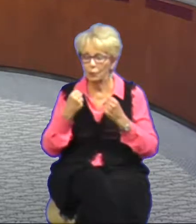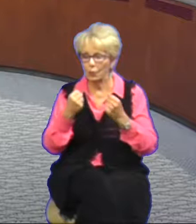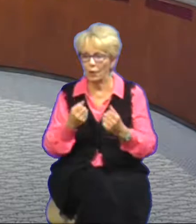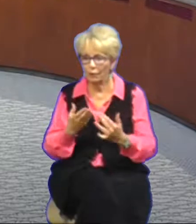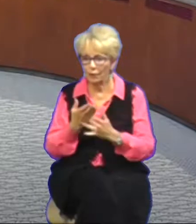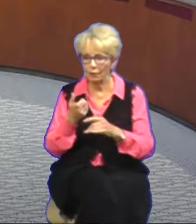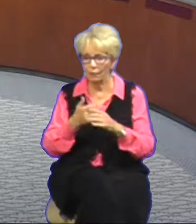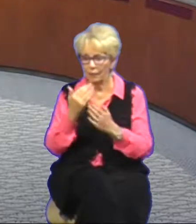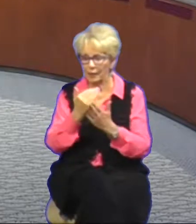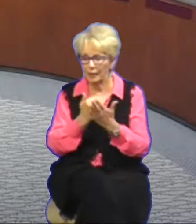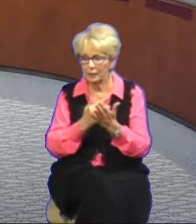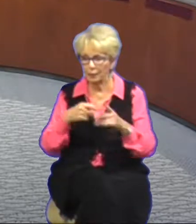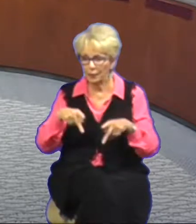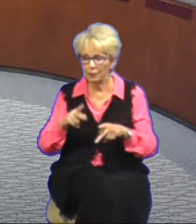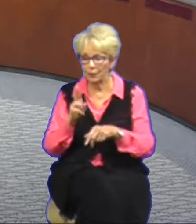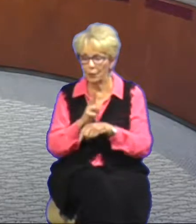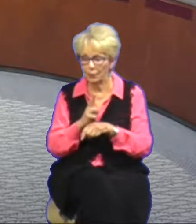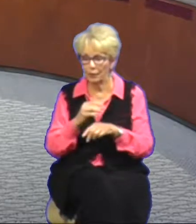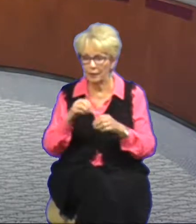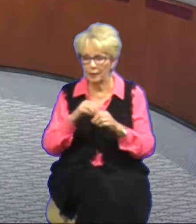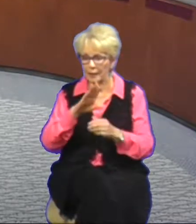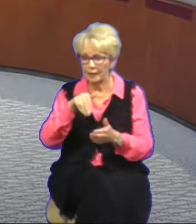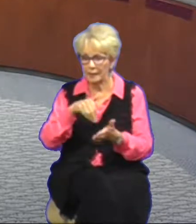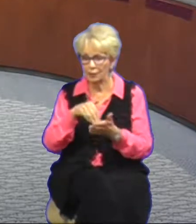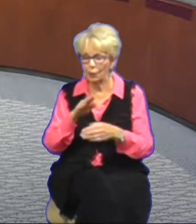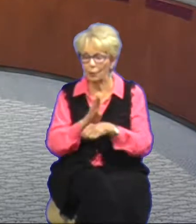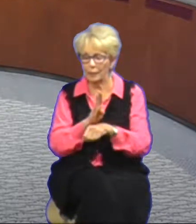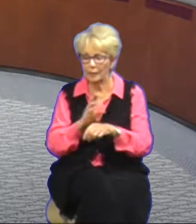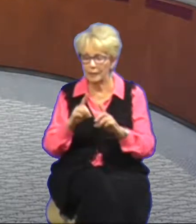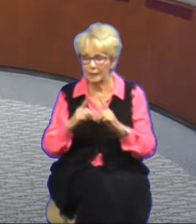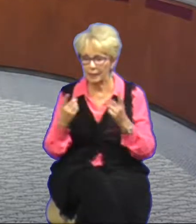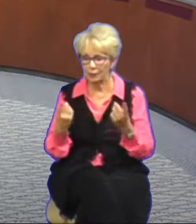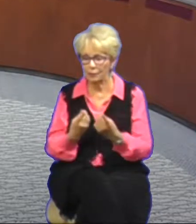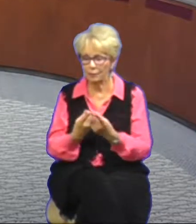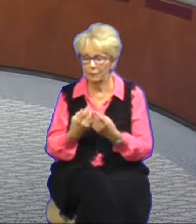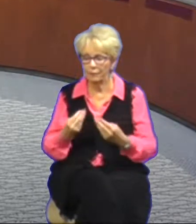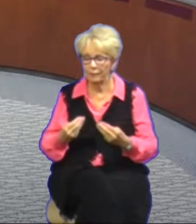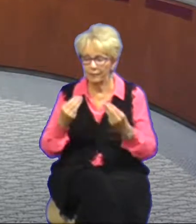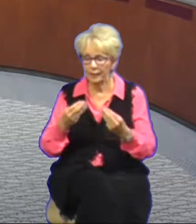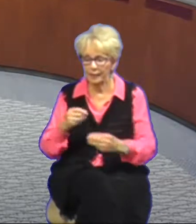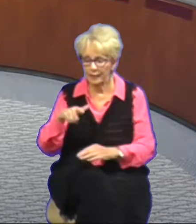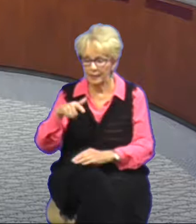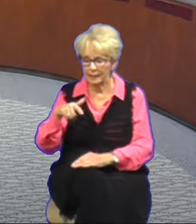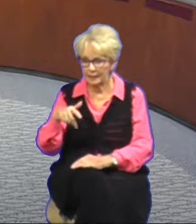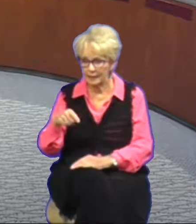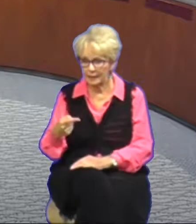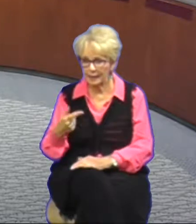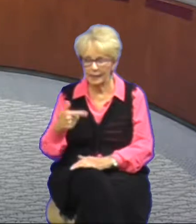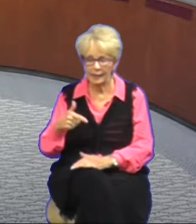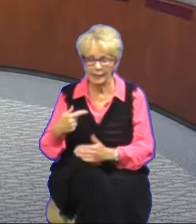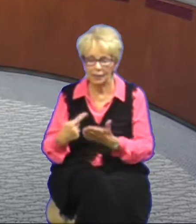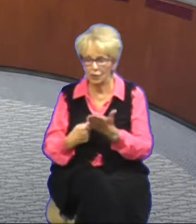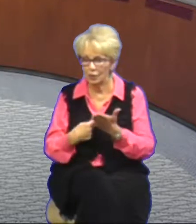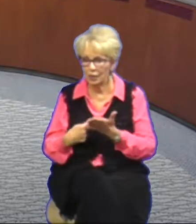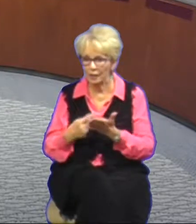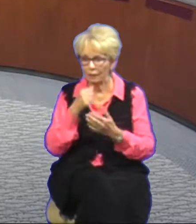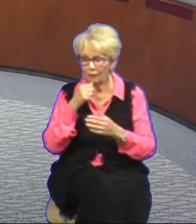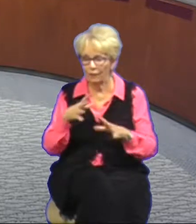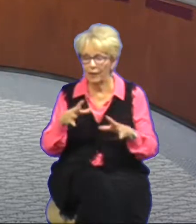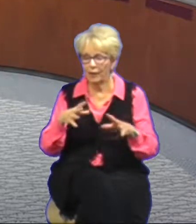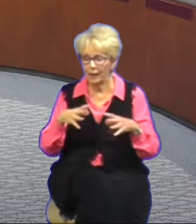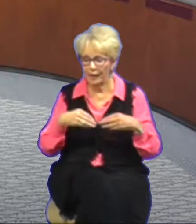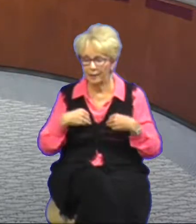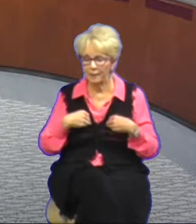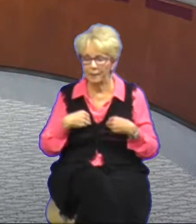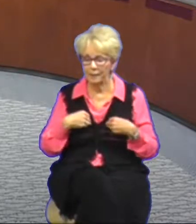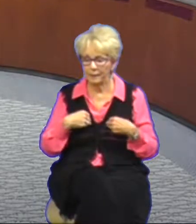from the list of permitted uses permitted in the Central Business District. Second. I have a motion and a second. Any discussion? All those in favor, please signify by